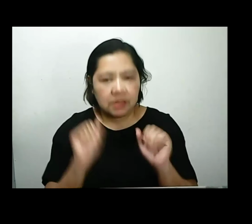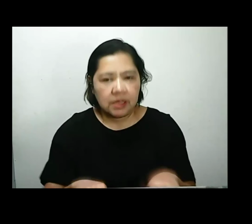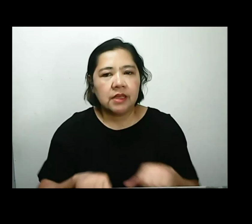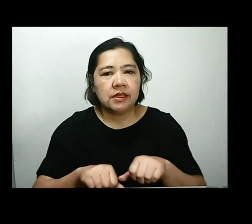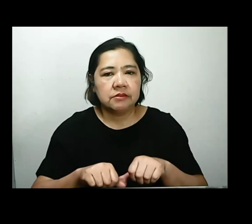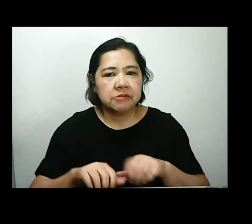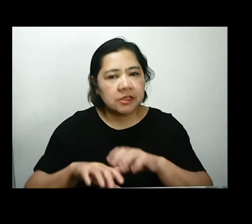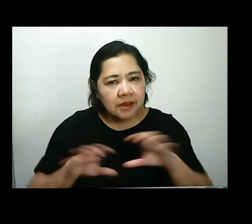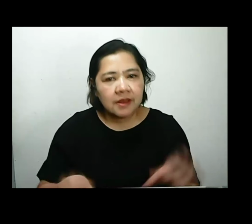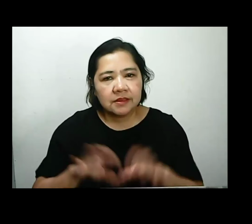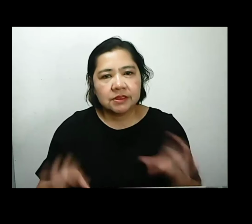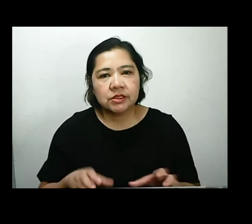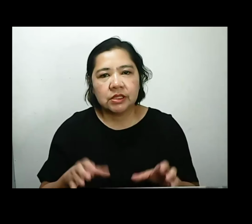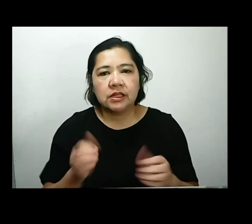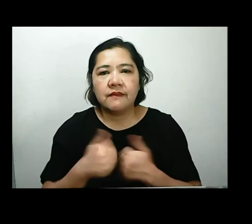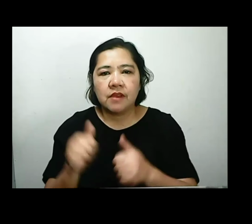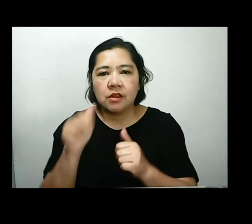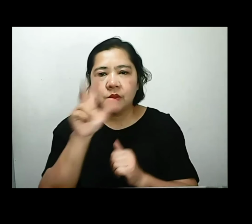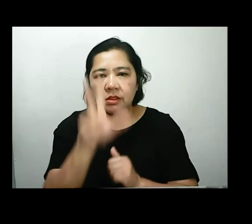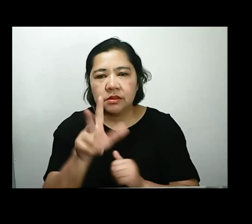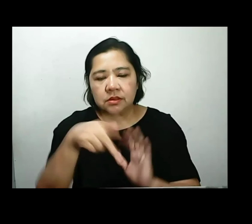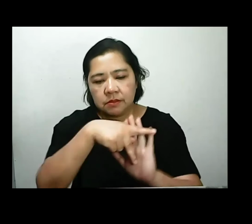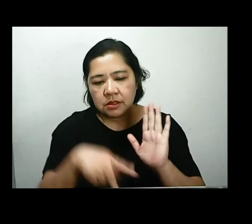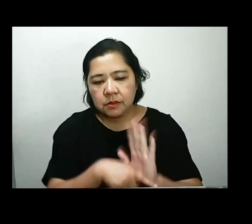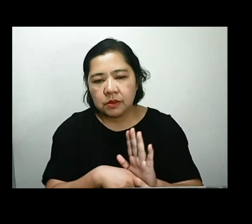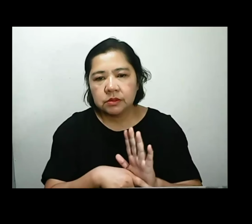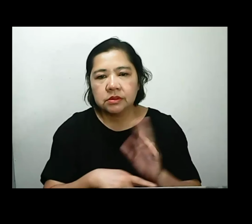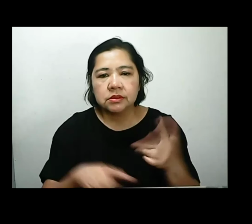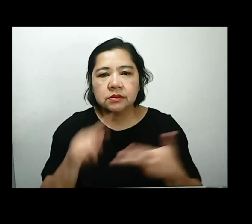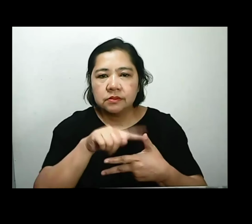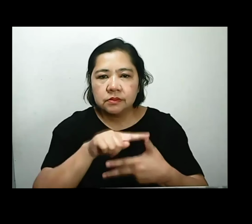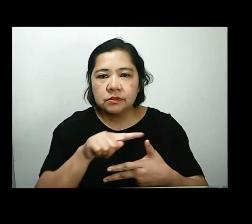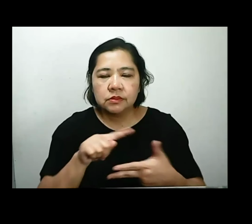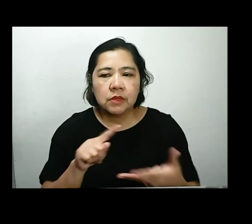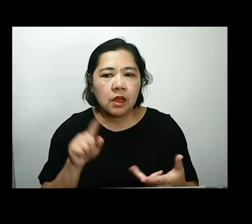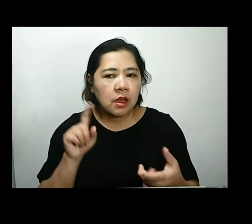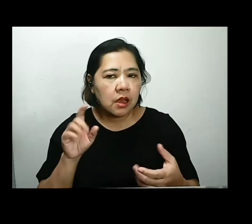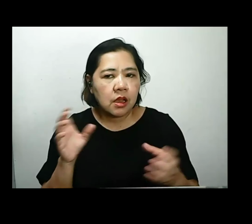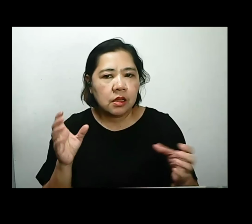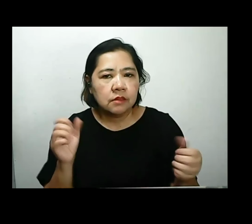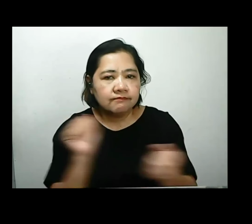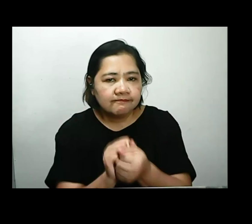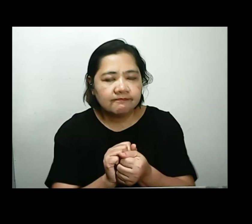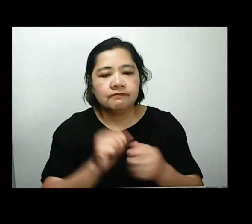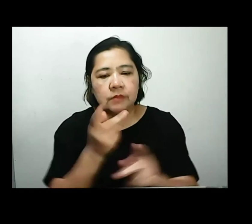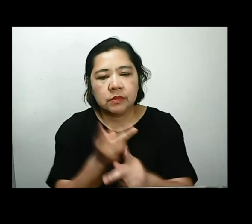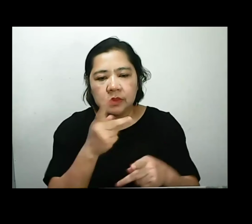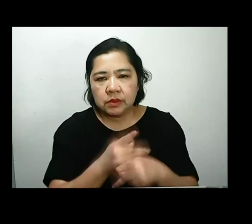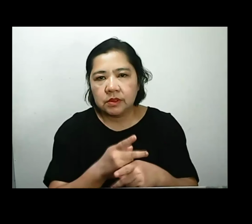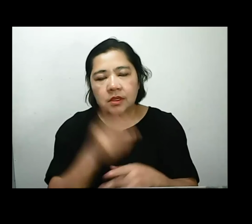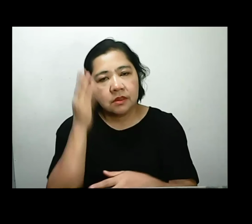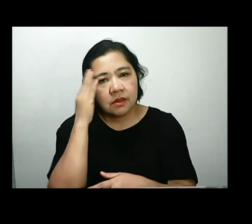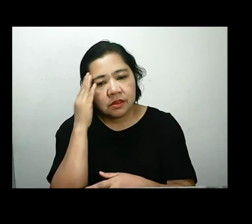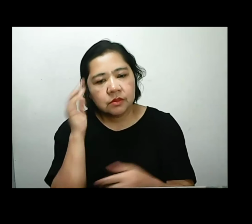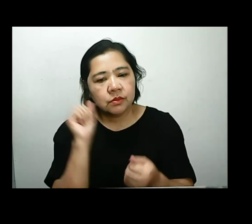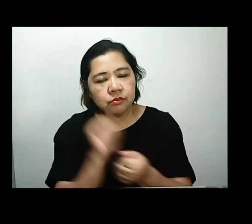following three principles. Number one, we should co-produce knowledge with our stakeholders. If we do that,